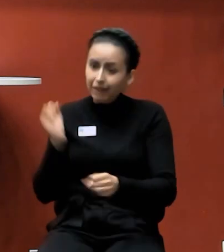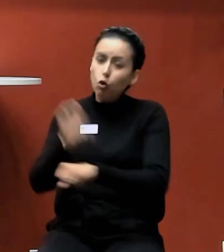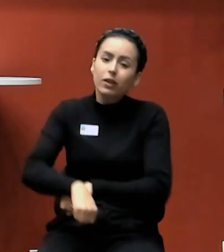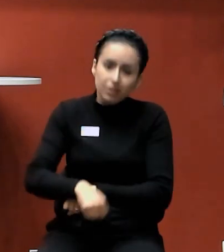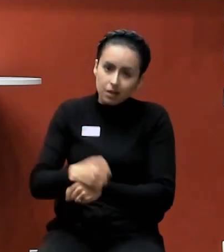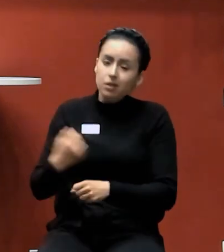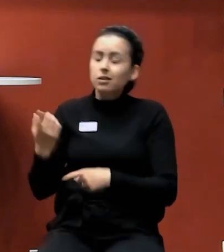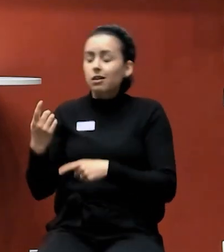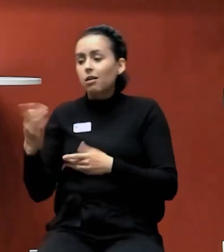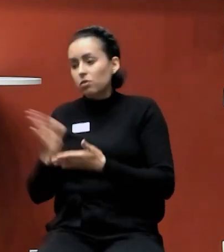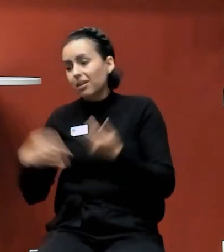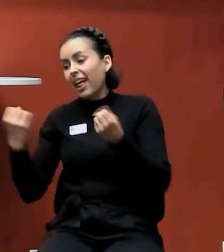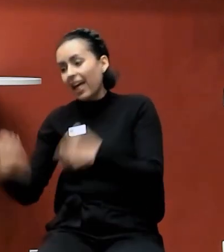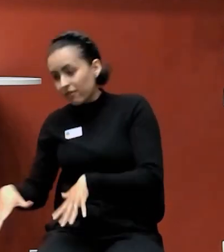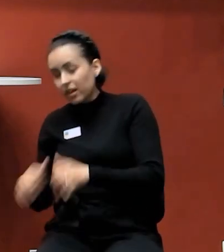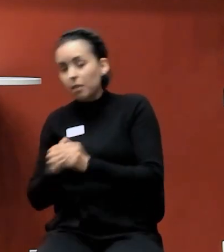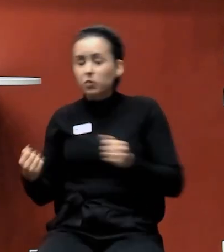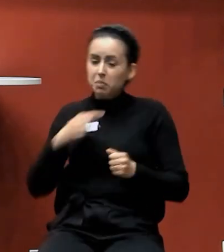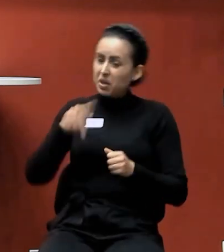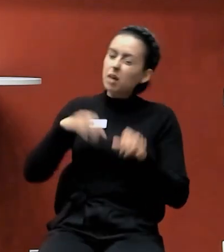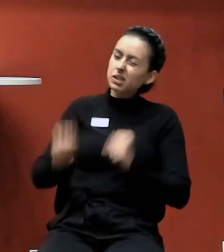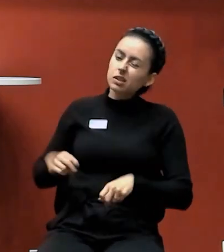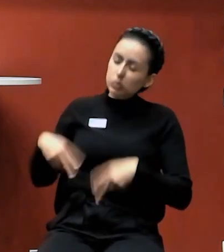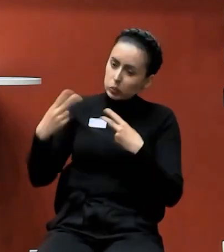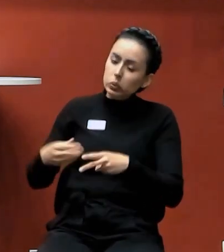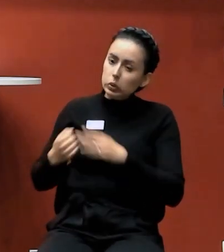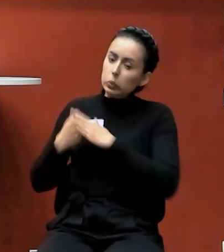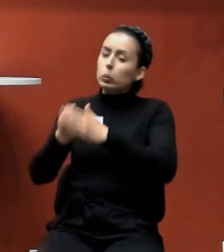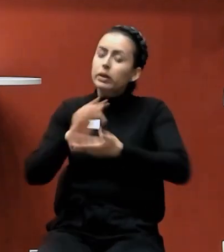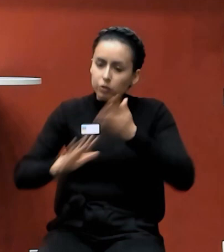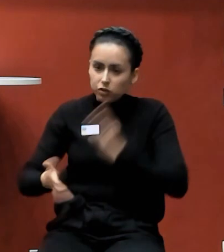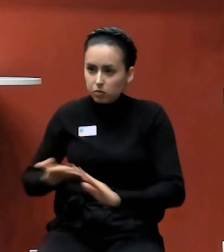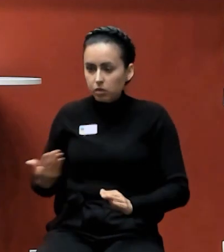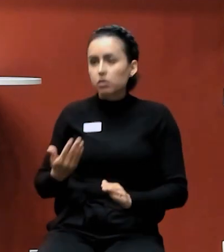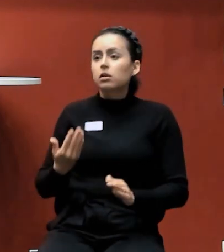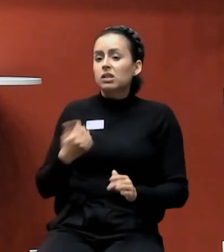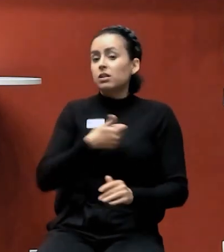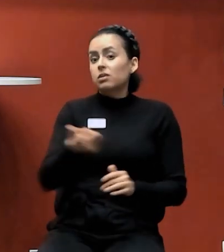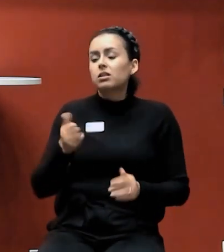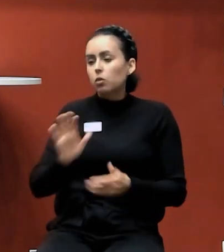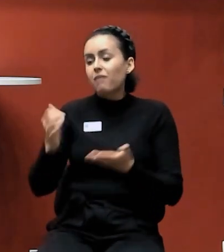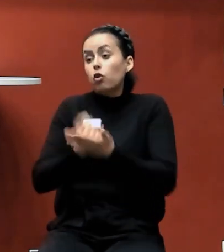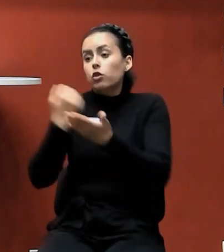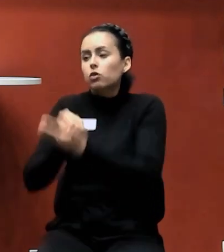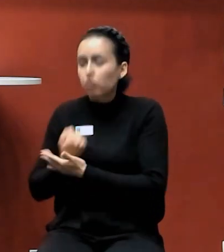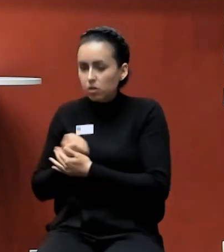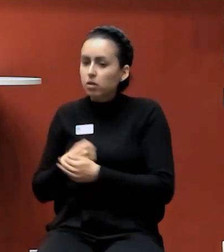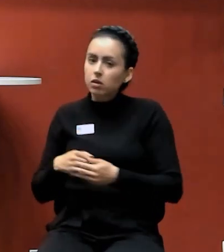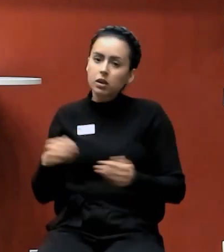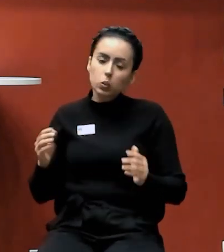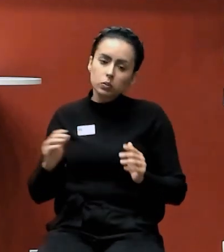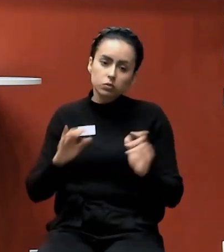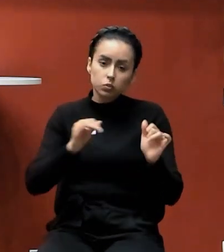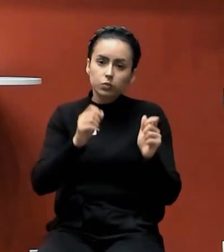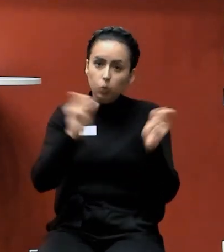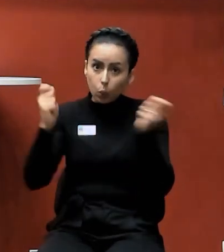we continue to support one another and celebrate each other's successes. Mm. And very, if we look at where we are now compared to where we